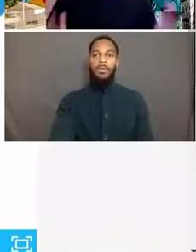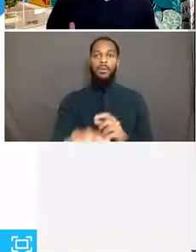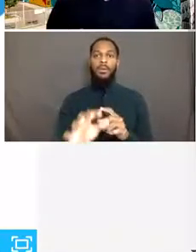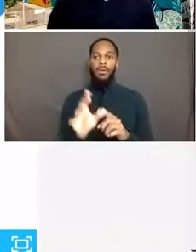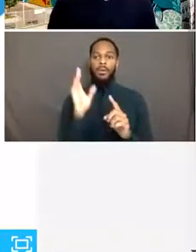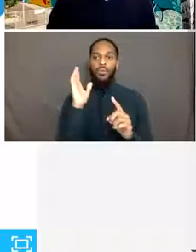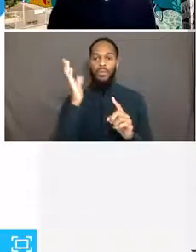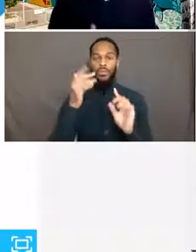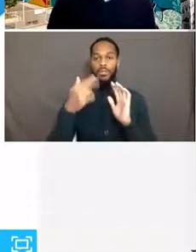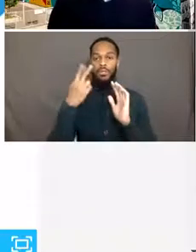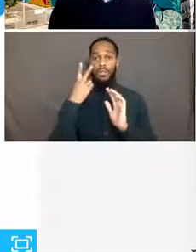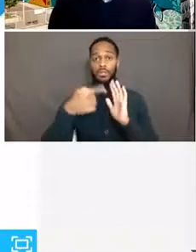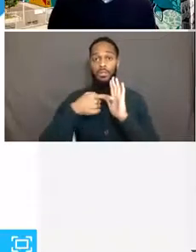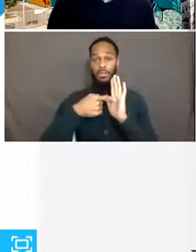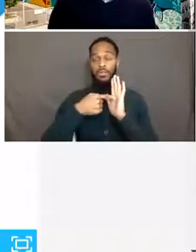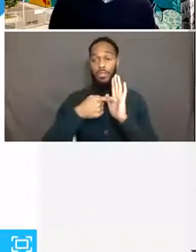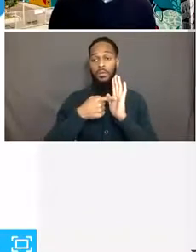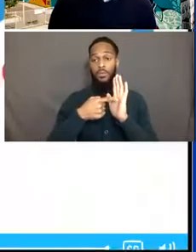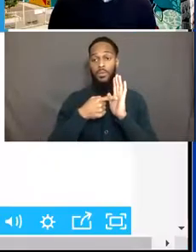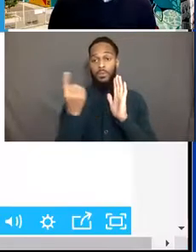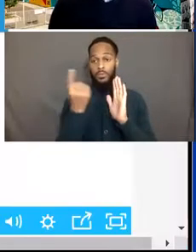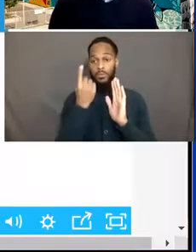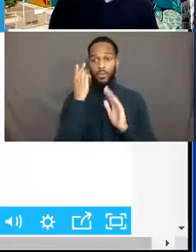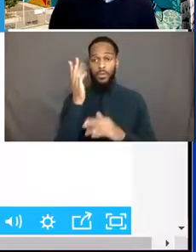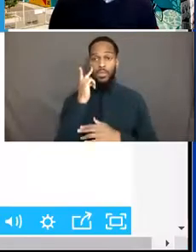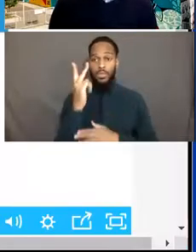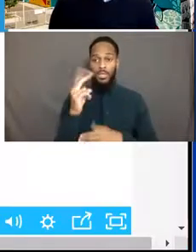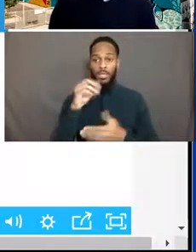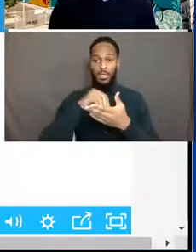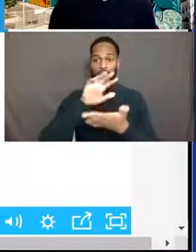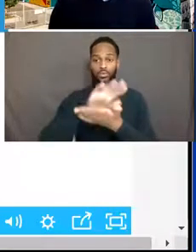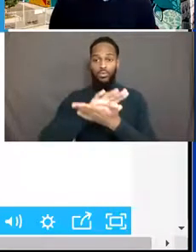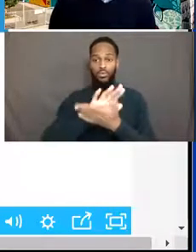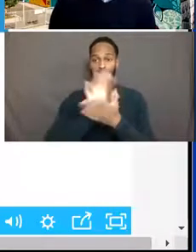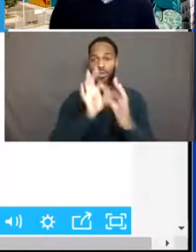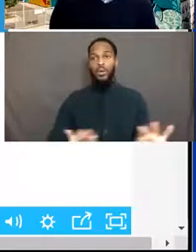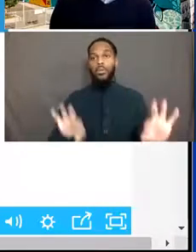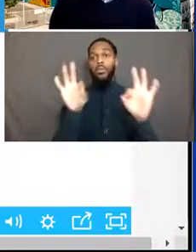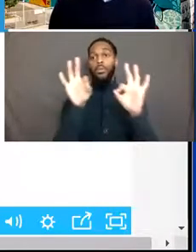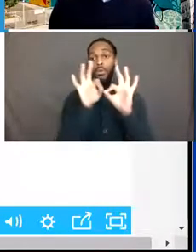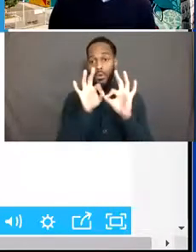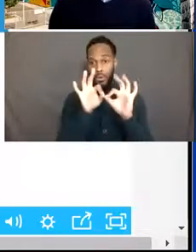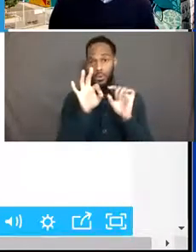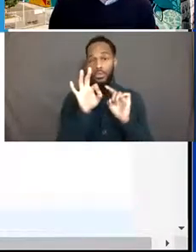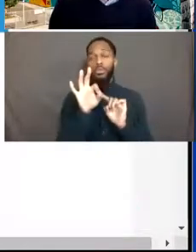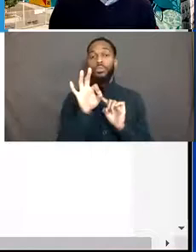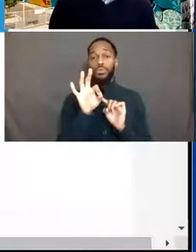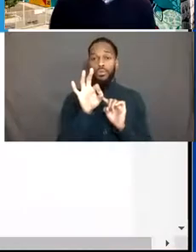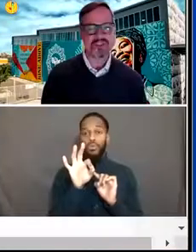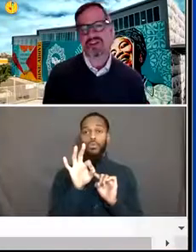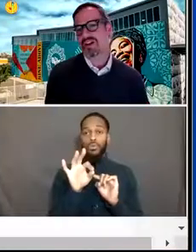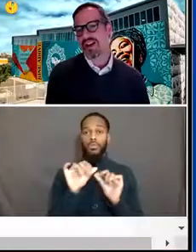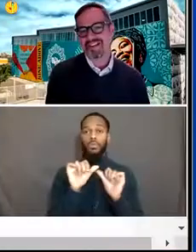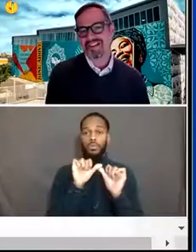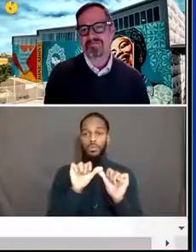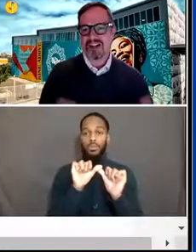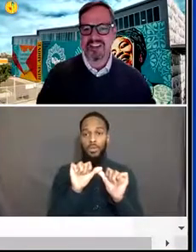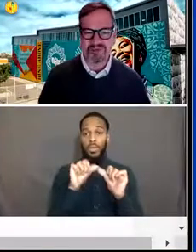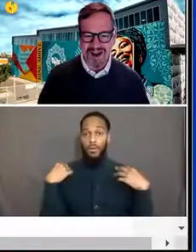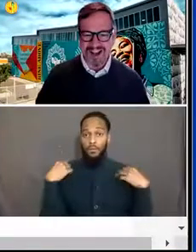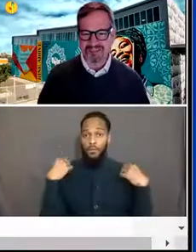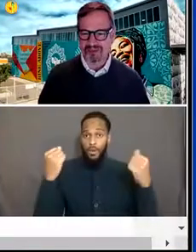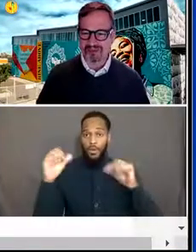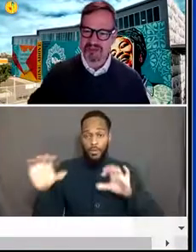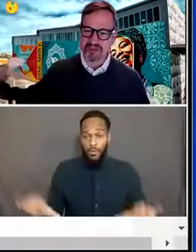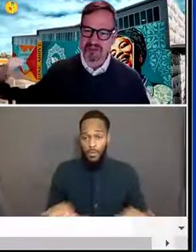example of a sign that we'll see at our schools. It'll be important to reinforce our healthy behaviors as much